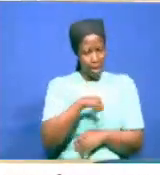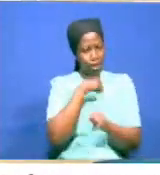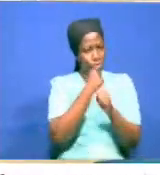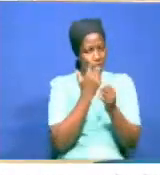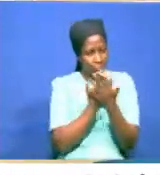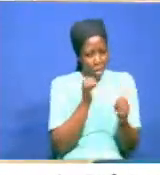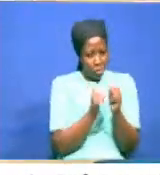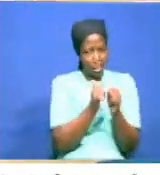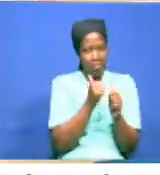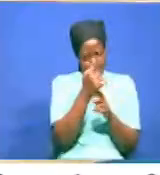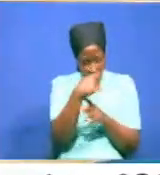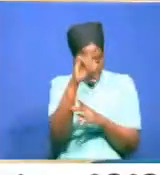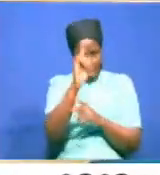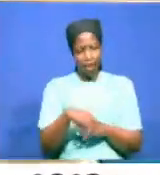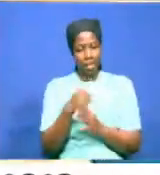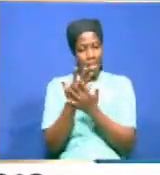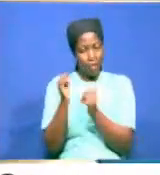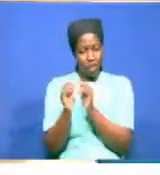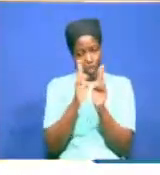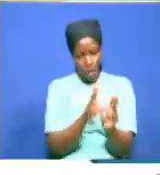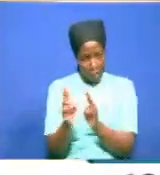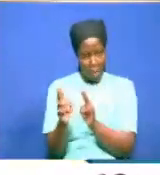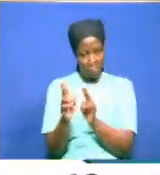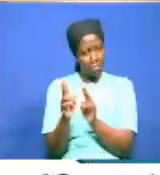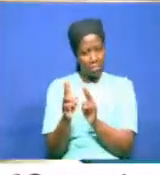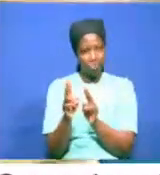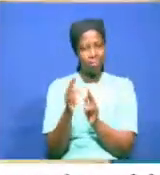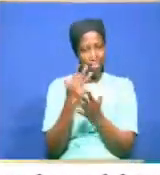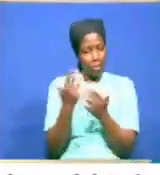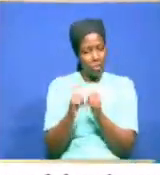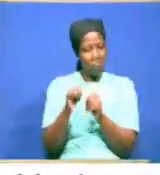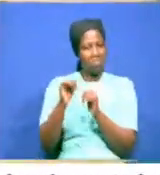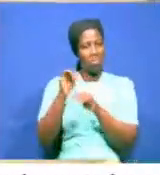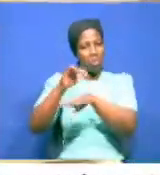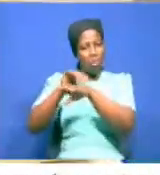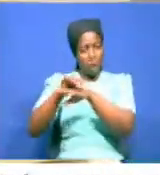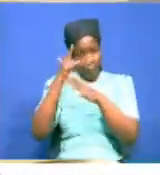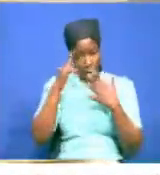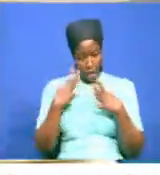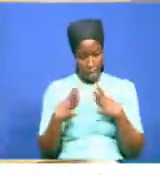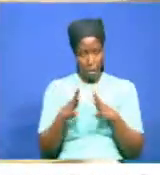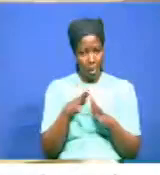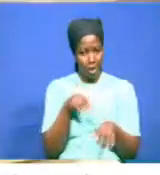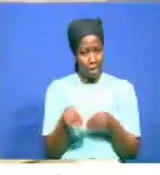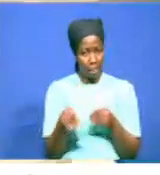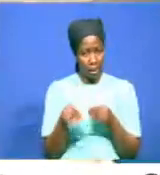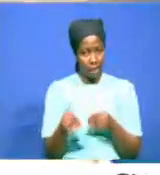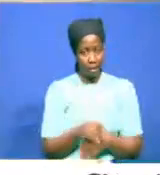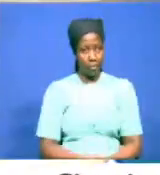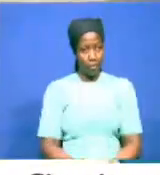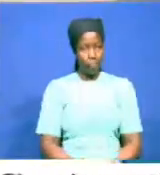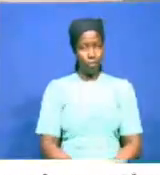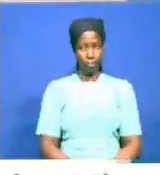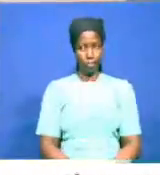is justifiable, something that is noble mm-hmm. for persons mm-hmm. With disabilities. Mm-hmm.